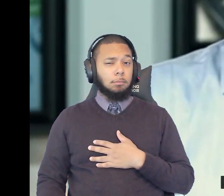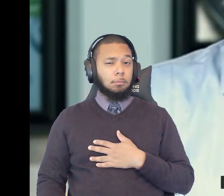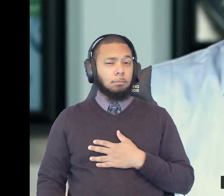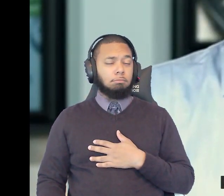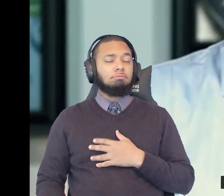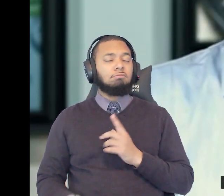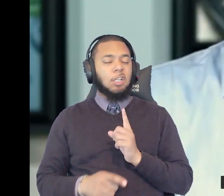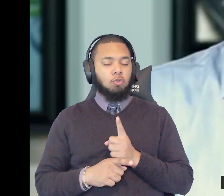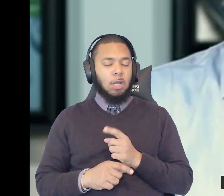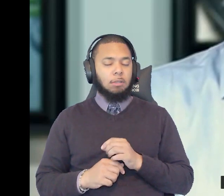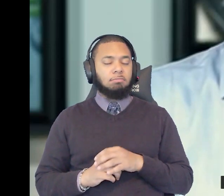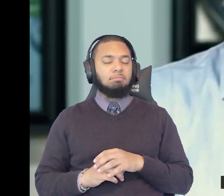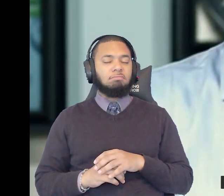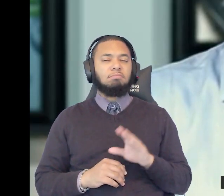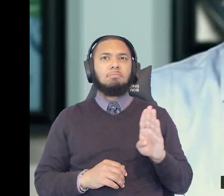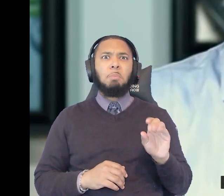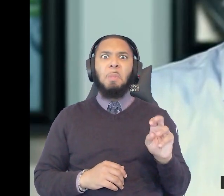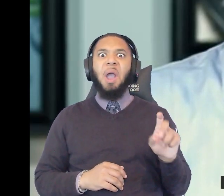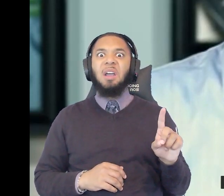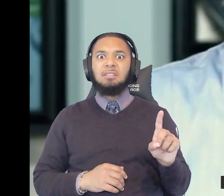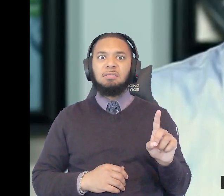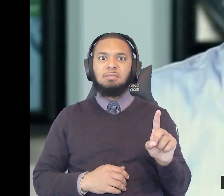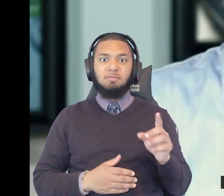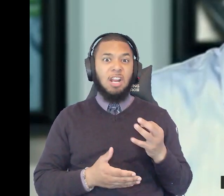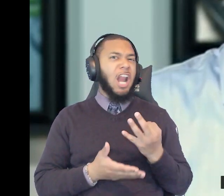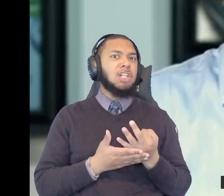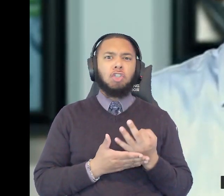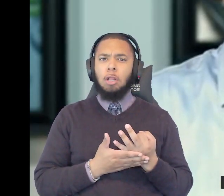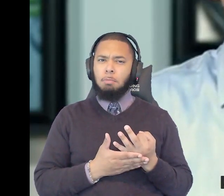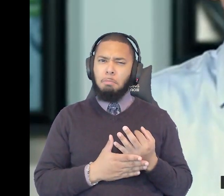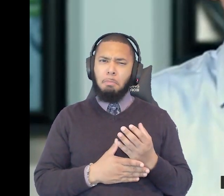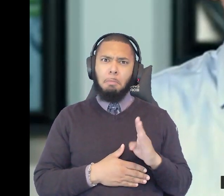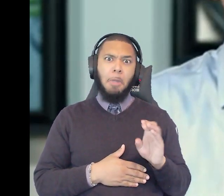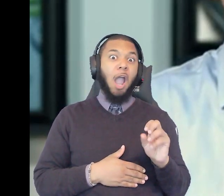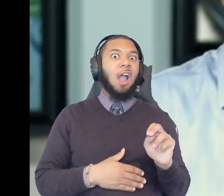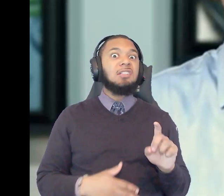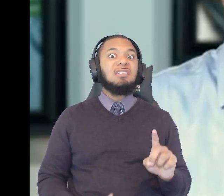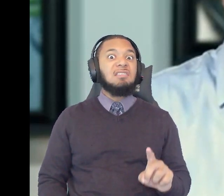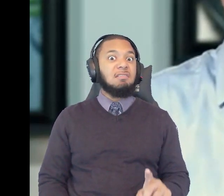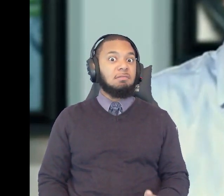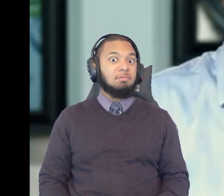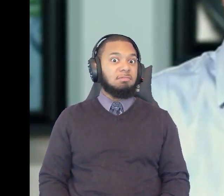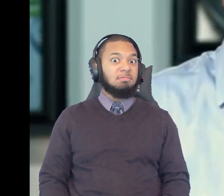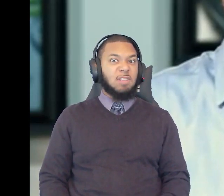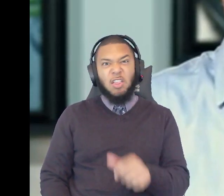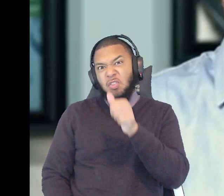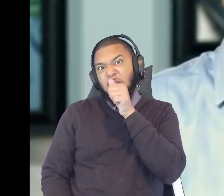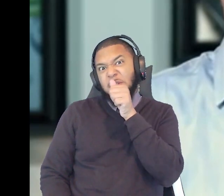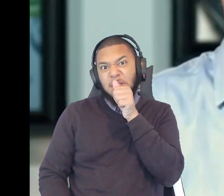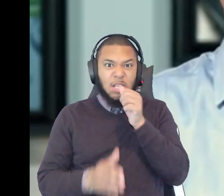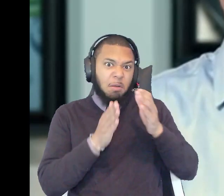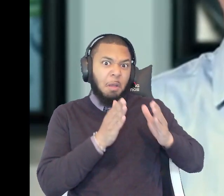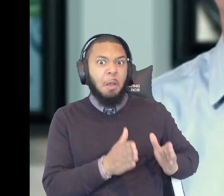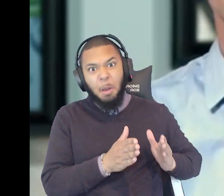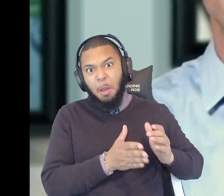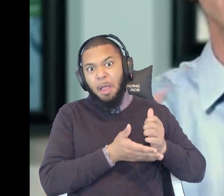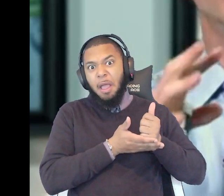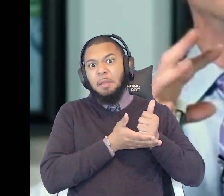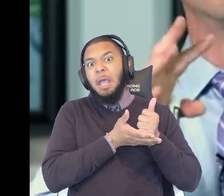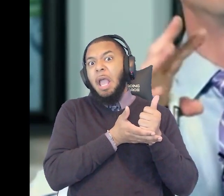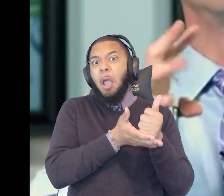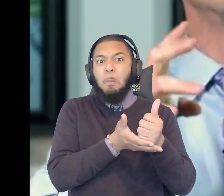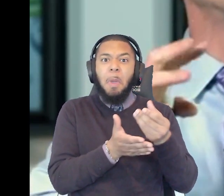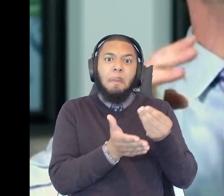That's right, bond. Financial bond. The secret agent that's there to help your